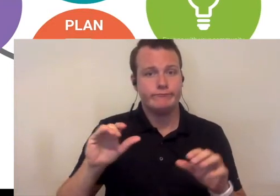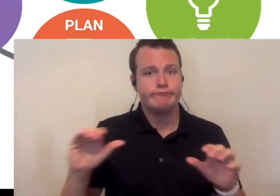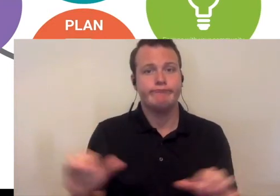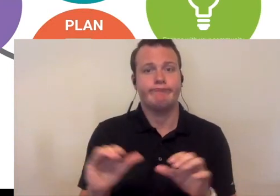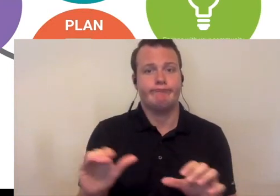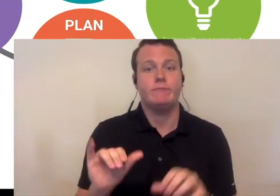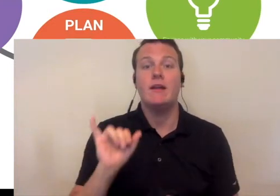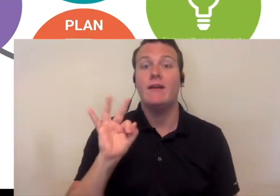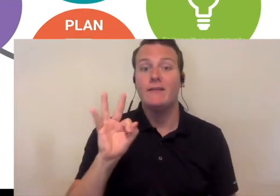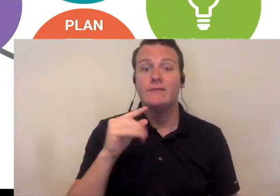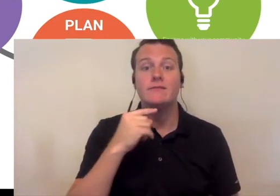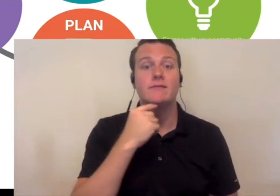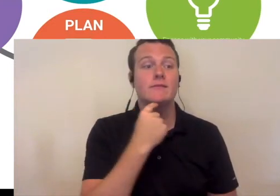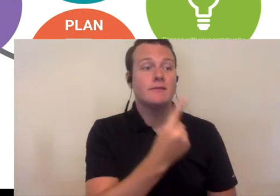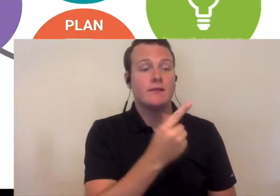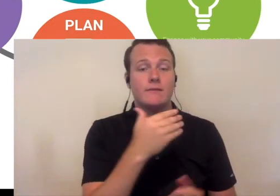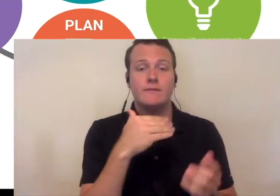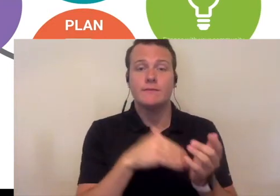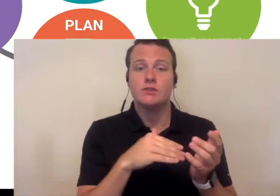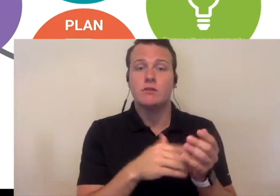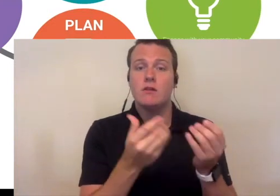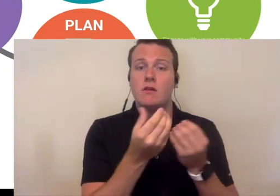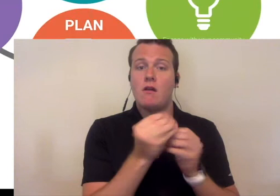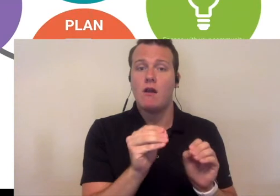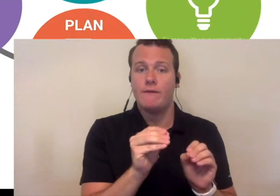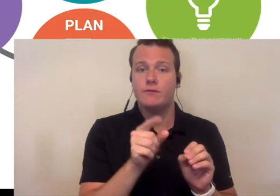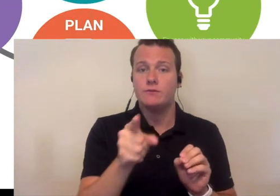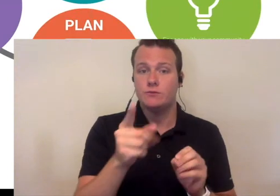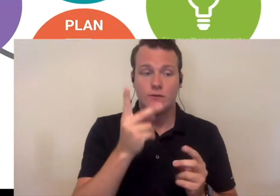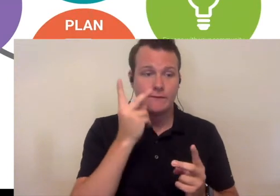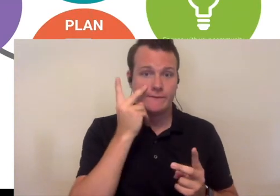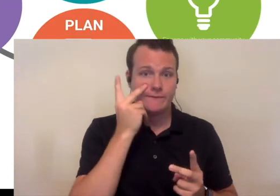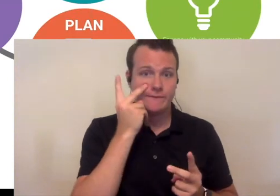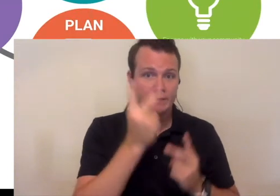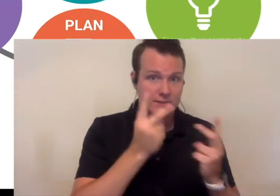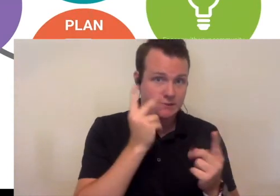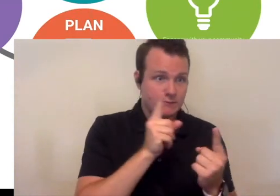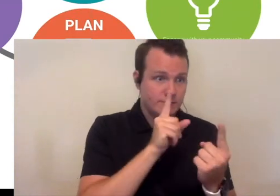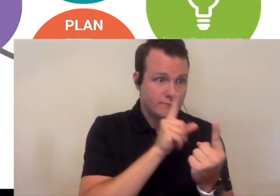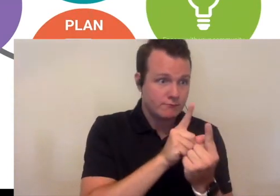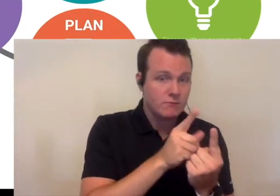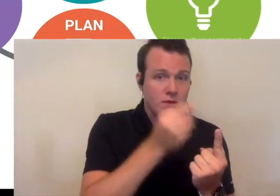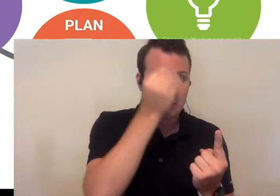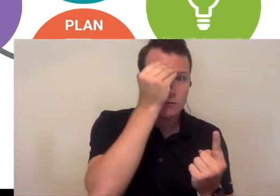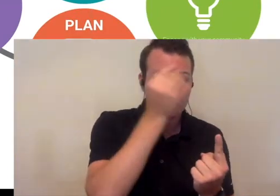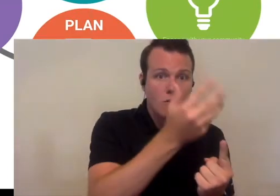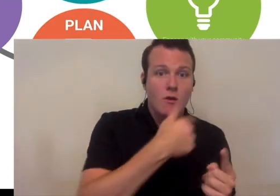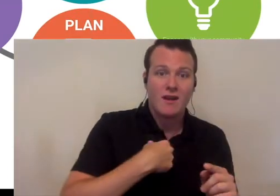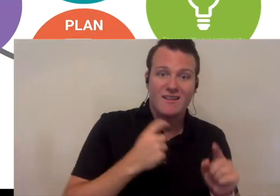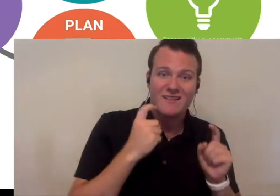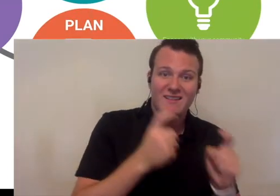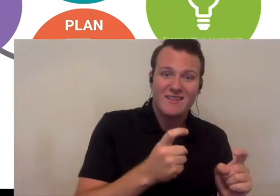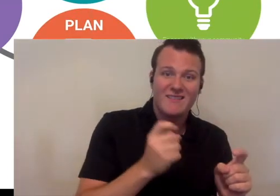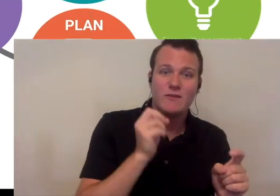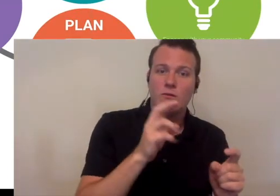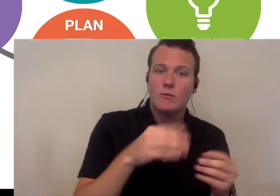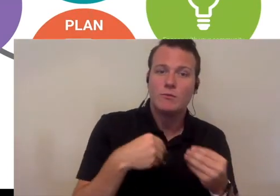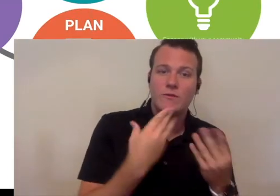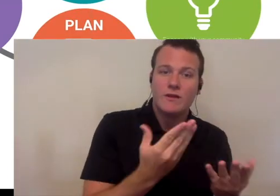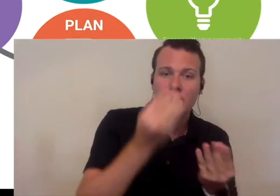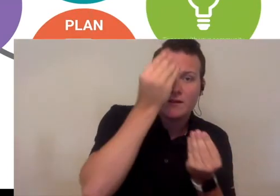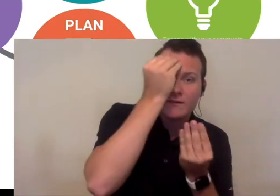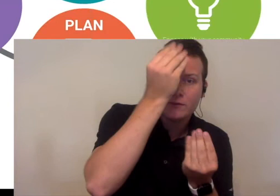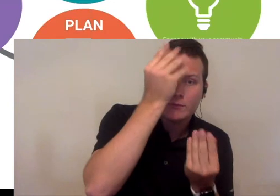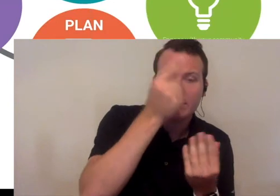into action. If you tell a physician's office that you're visiting that you're going to give them something, you're going to provide